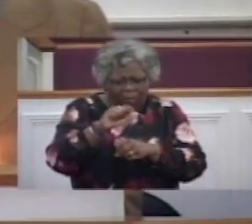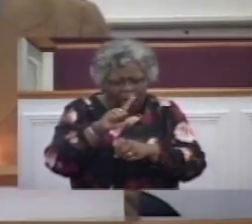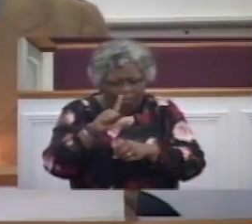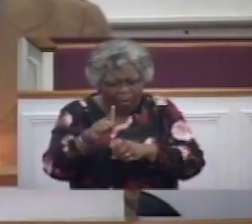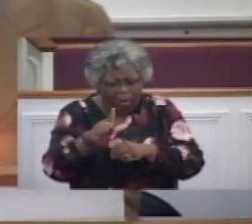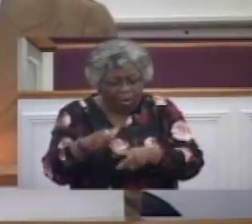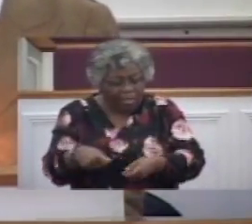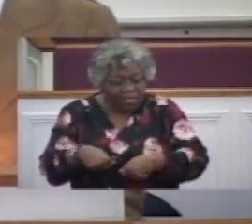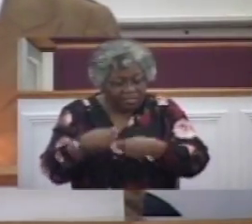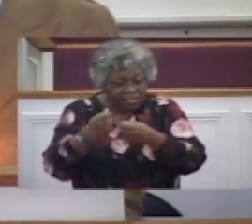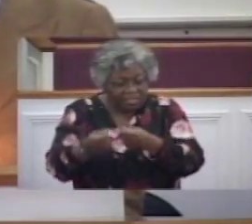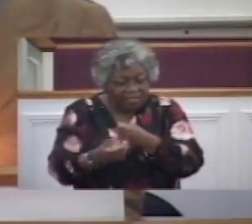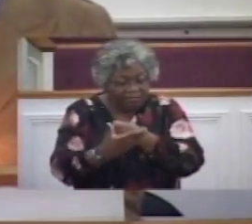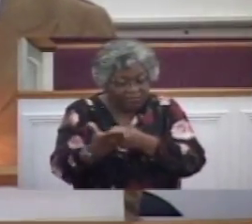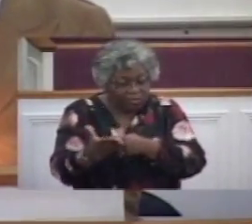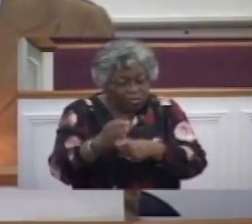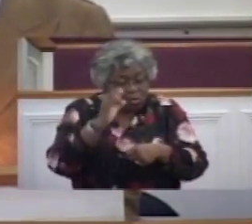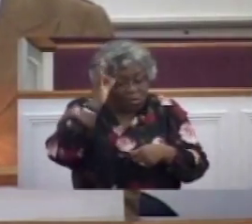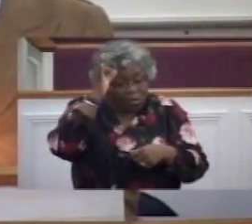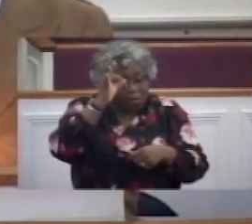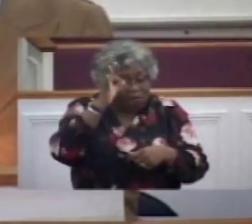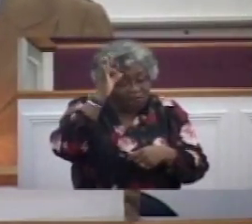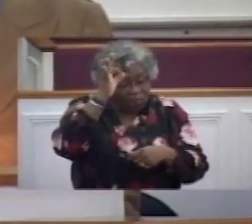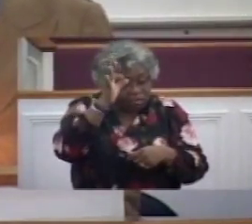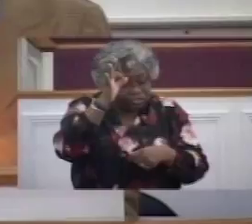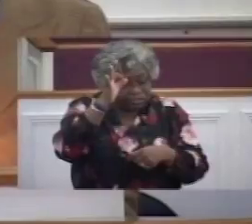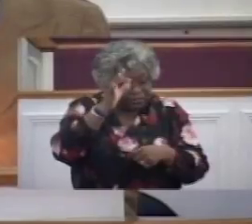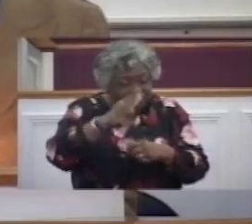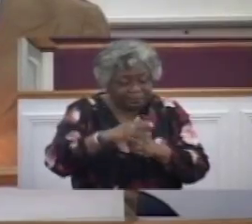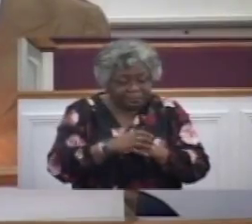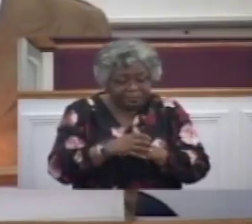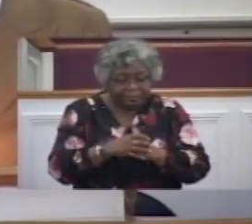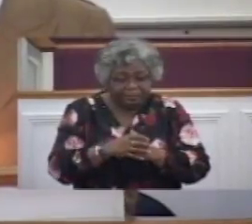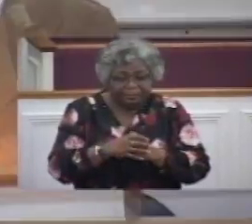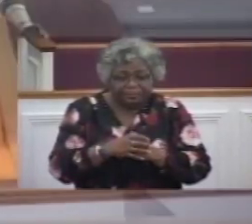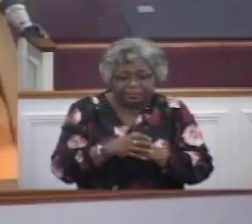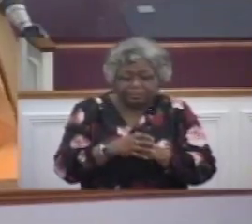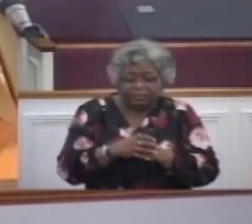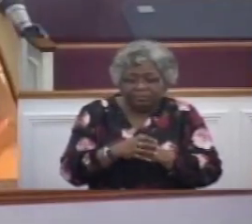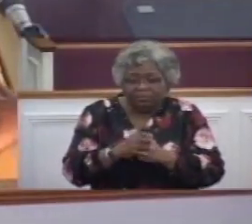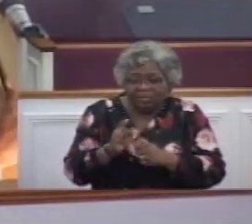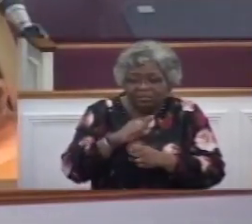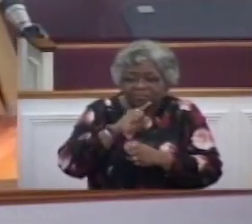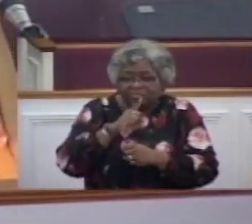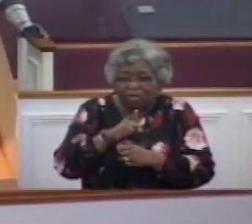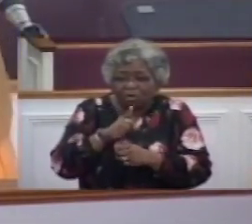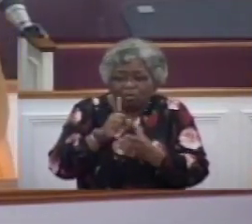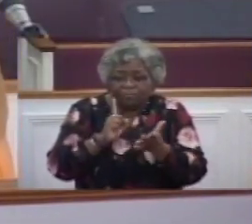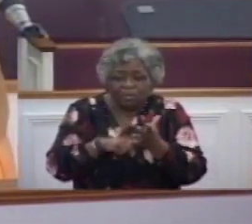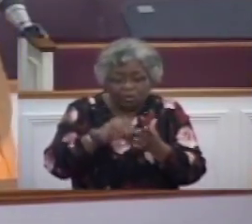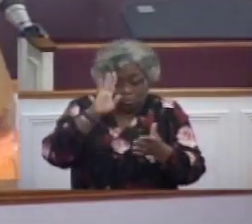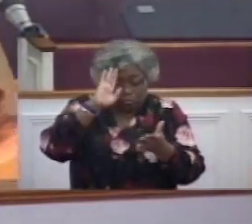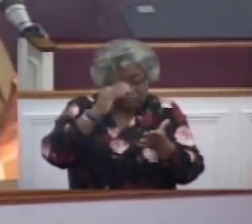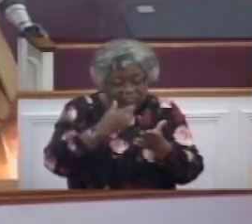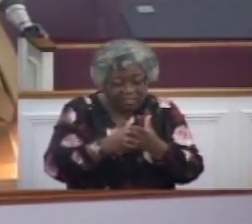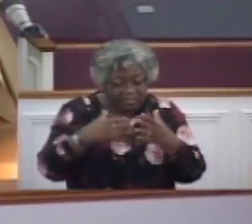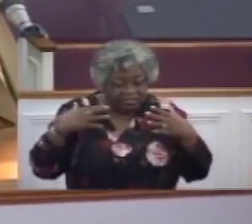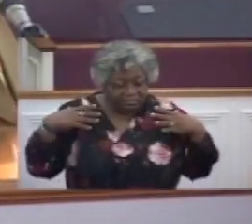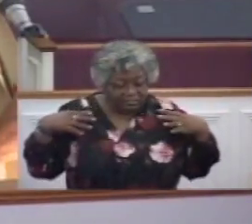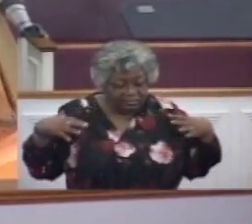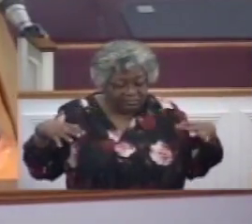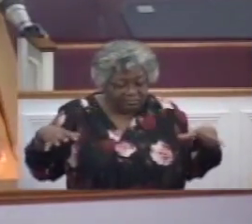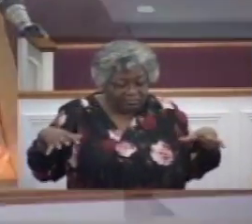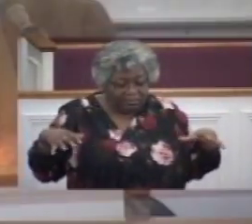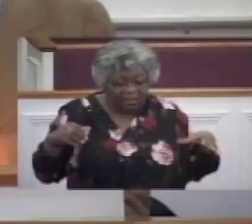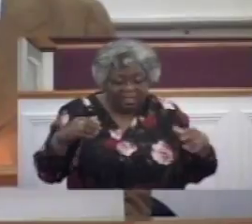give you a fortune telling. Are y'all with me? So those sons of God, they had